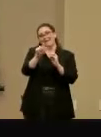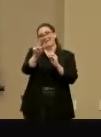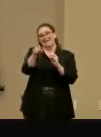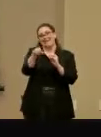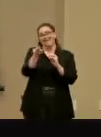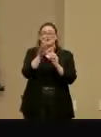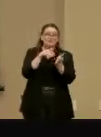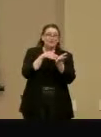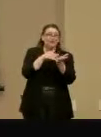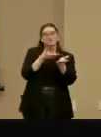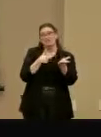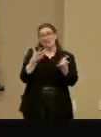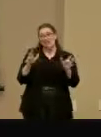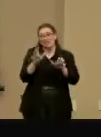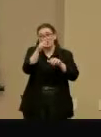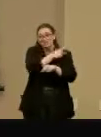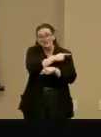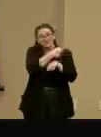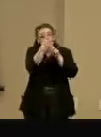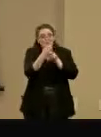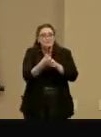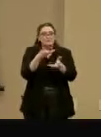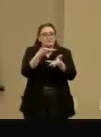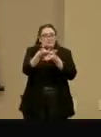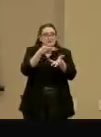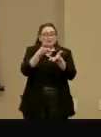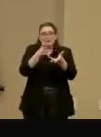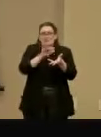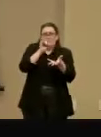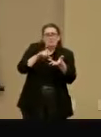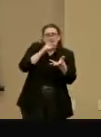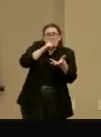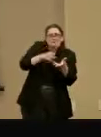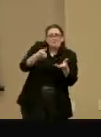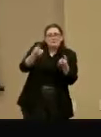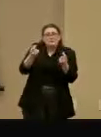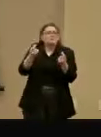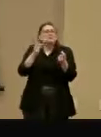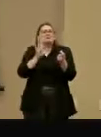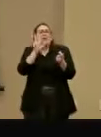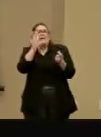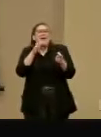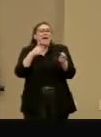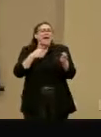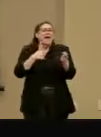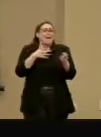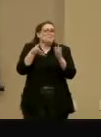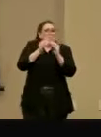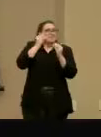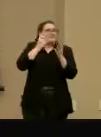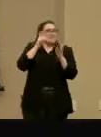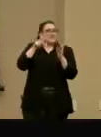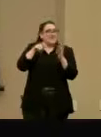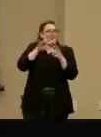ask your doctor questions. Even if you're not quite sure what your question is, just start to explore. If you're like, hey, I just kind of need more